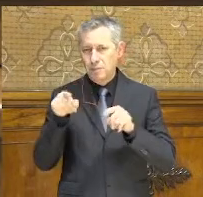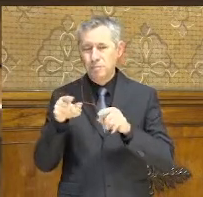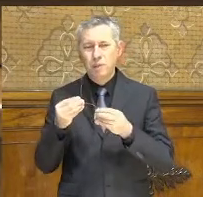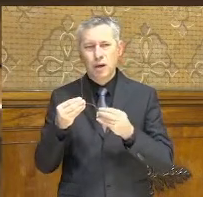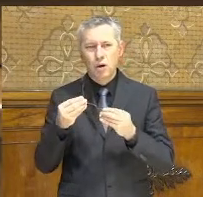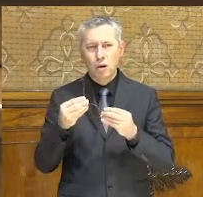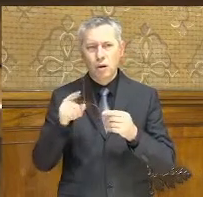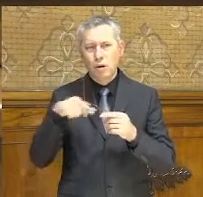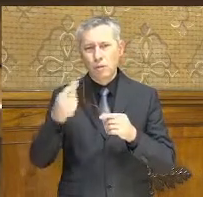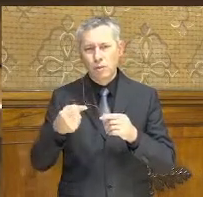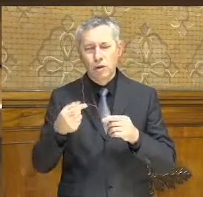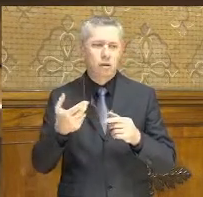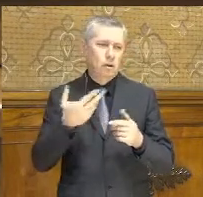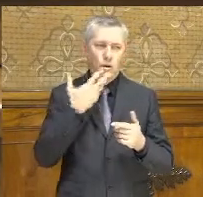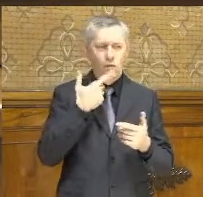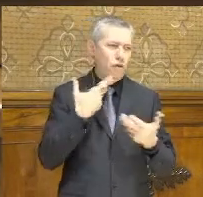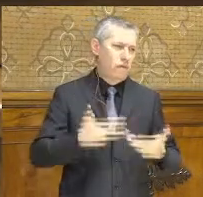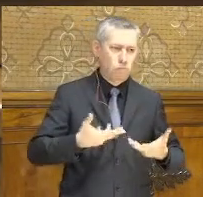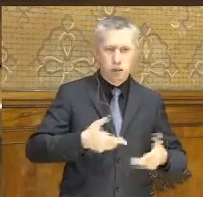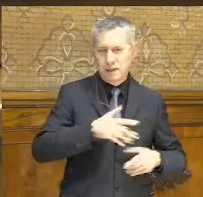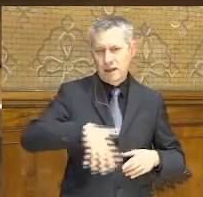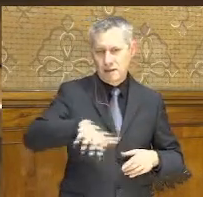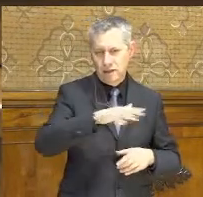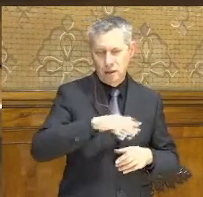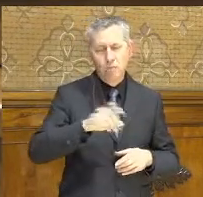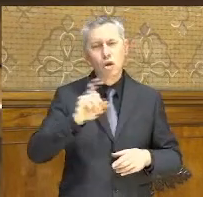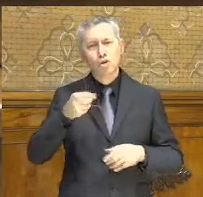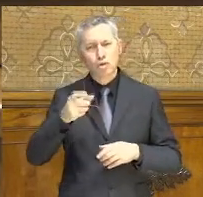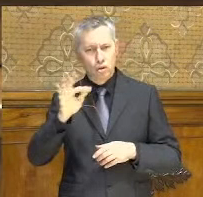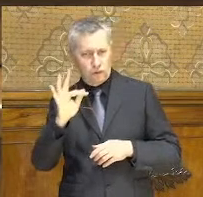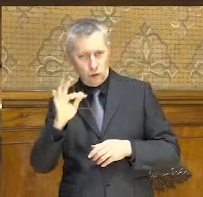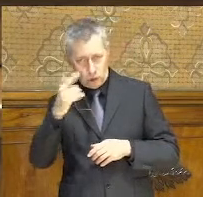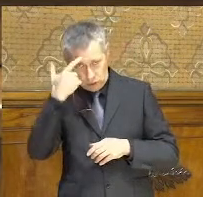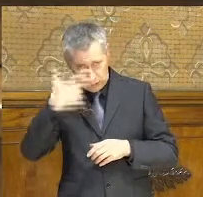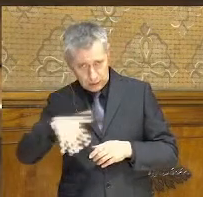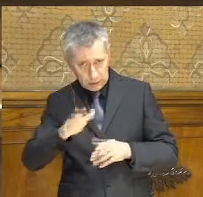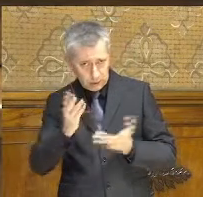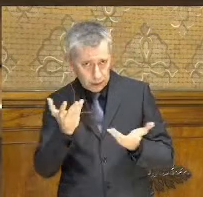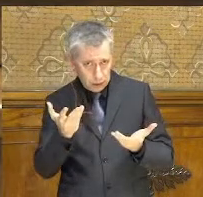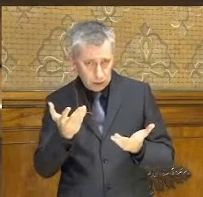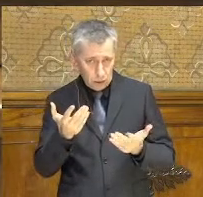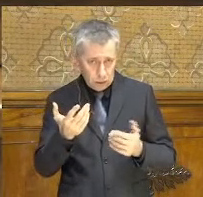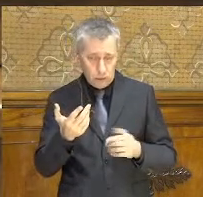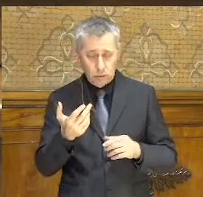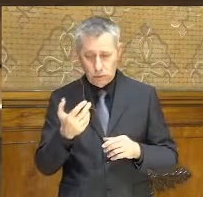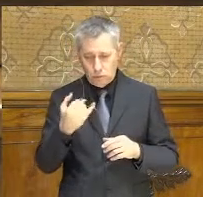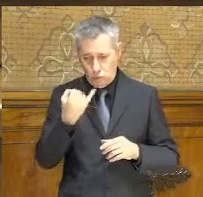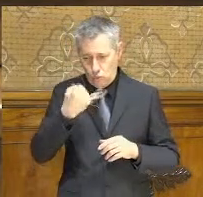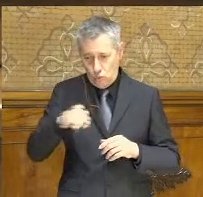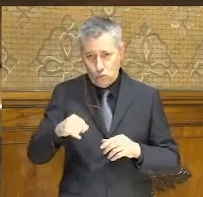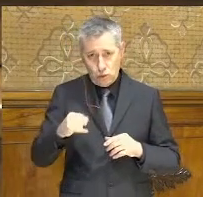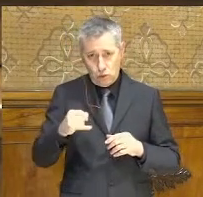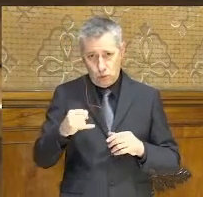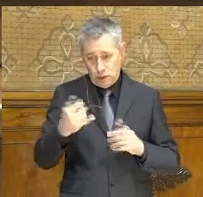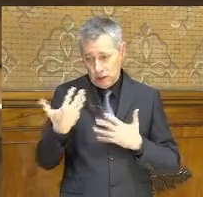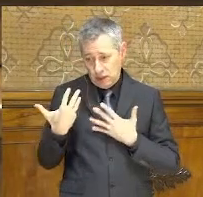George Floyd, I mean, we knew this. We knew that in the last decade, 90 times the word I can't breathe has been